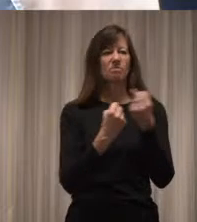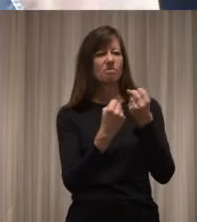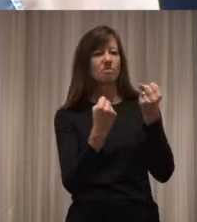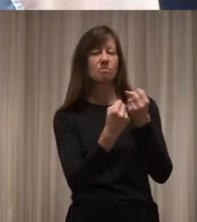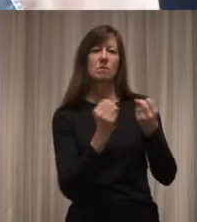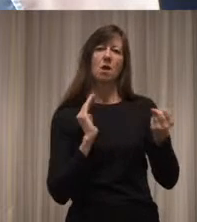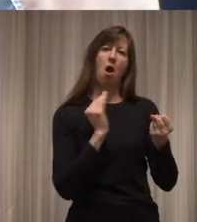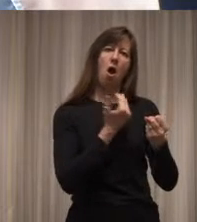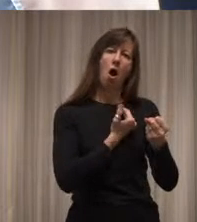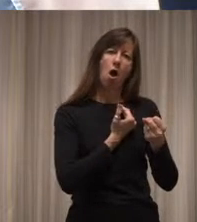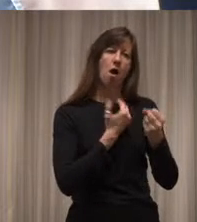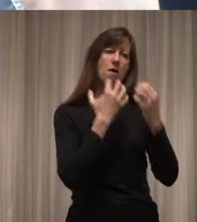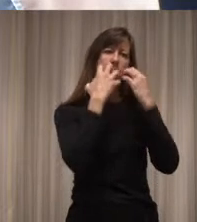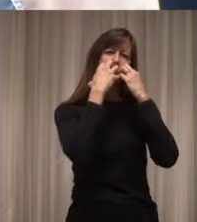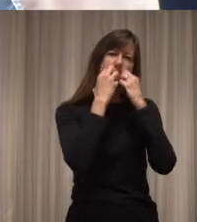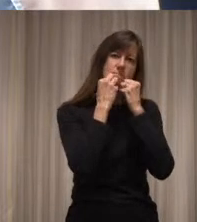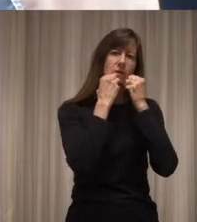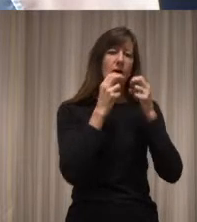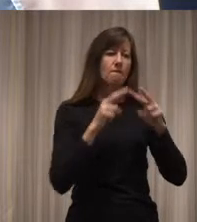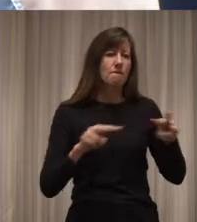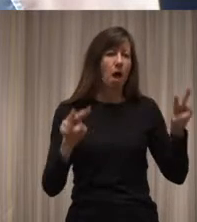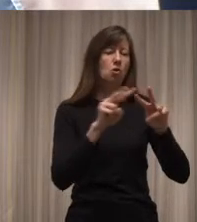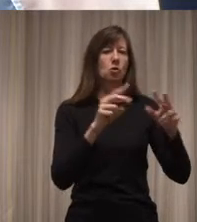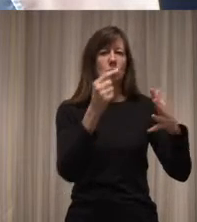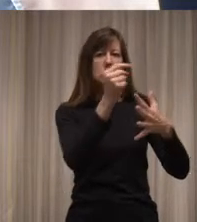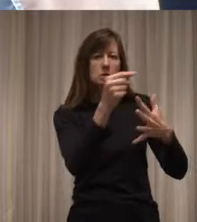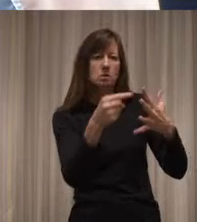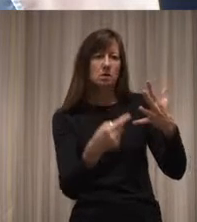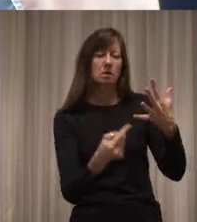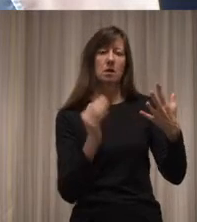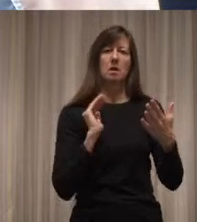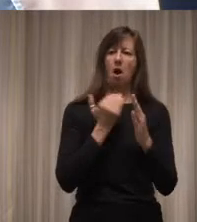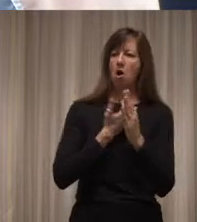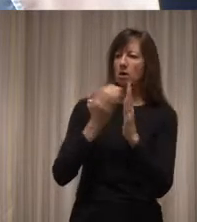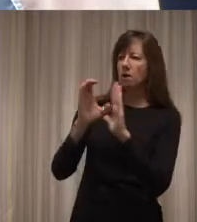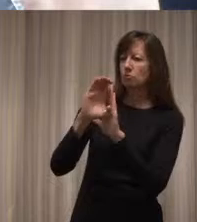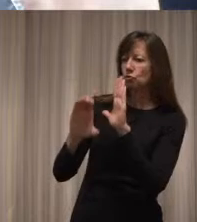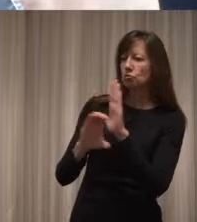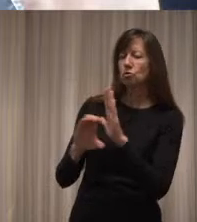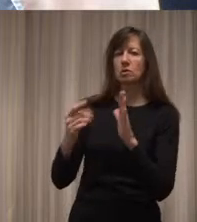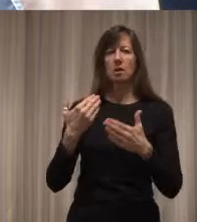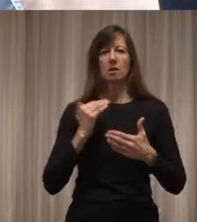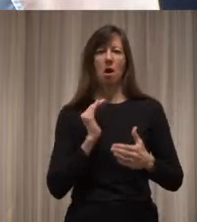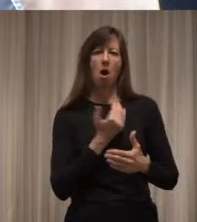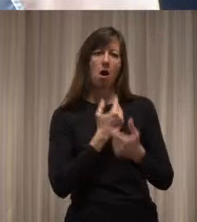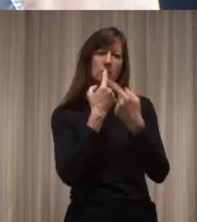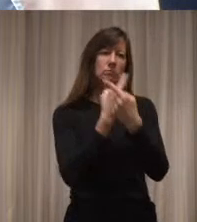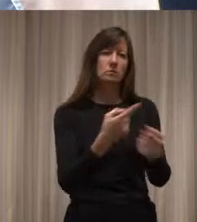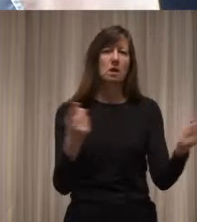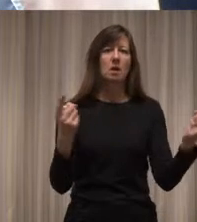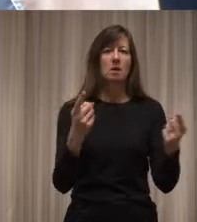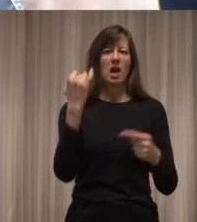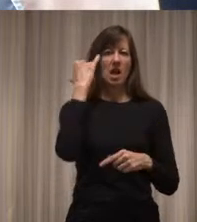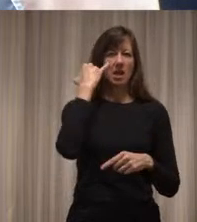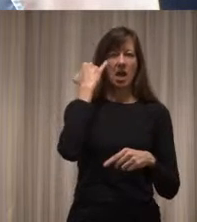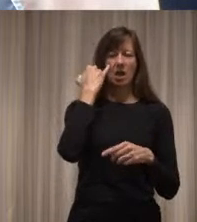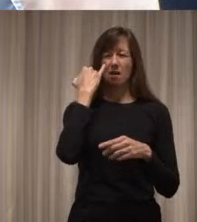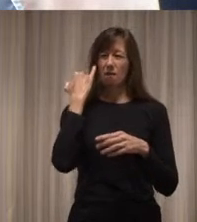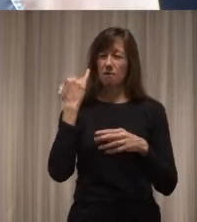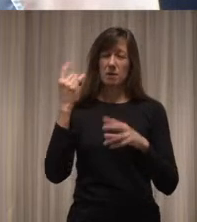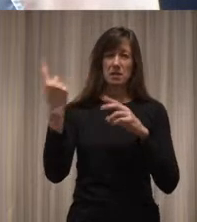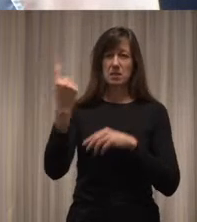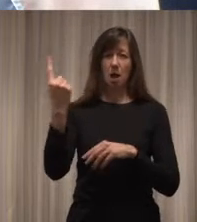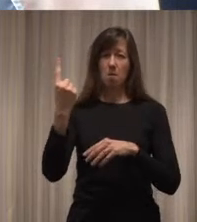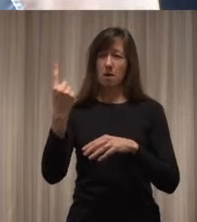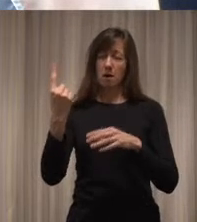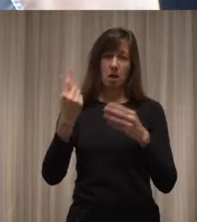our Declaration of Independence and our Constitution, and when those lines are crossed, to say so. So,